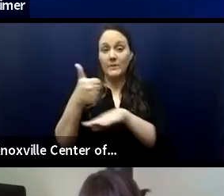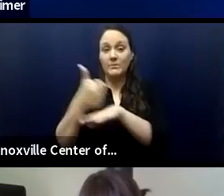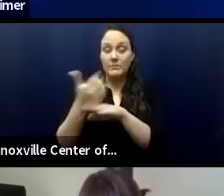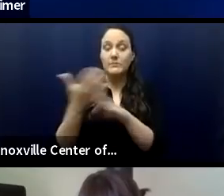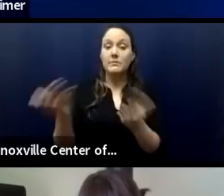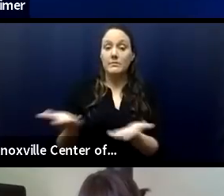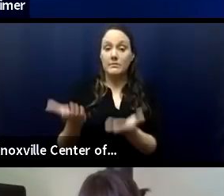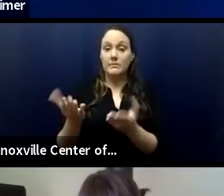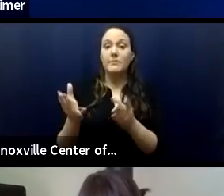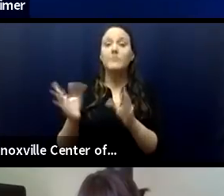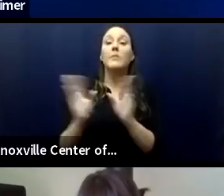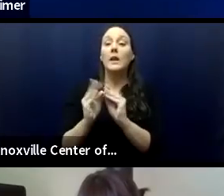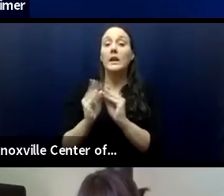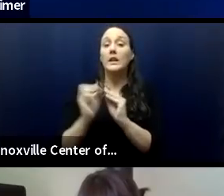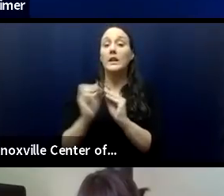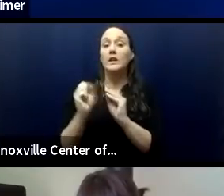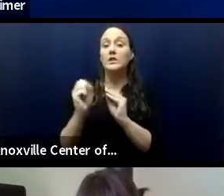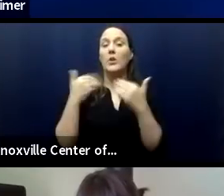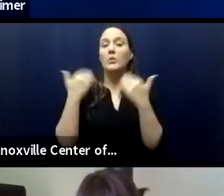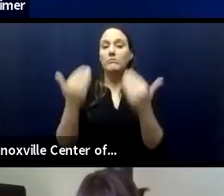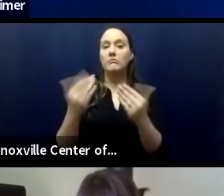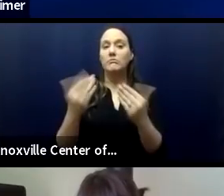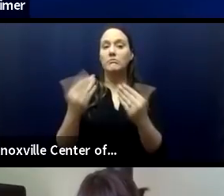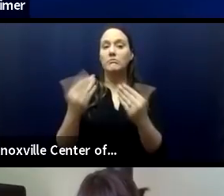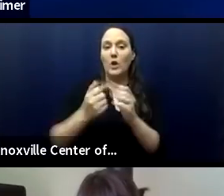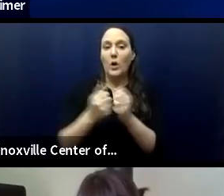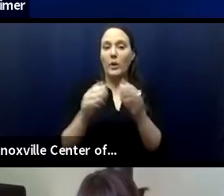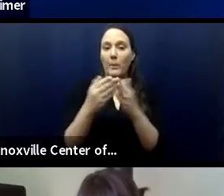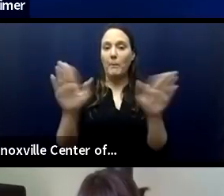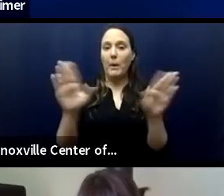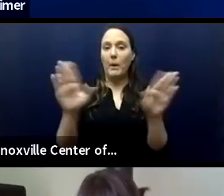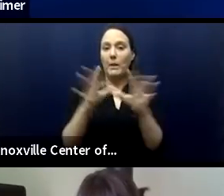ahead and get started with the first public commenter, please.